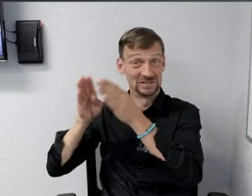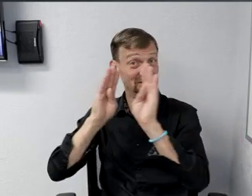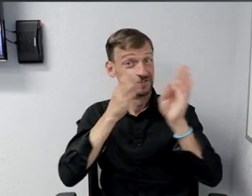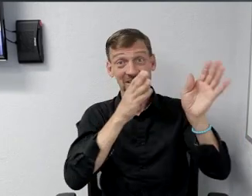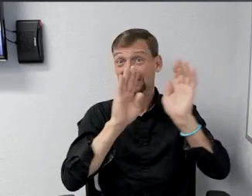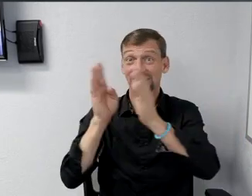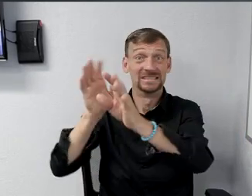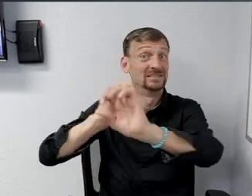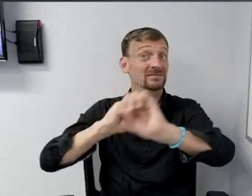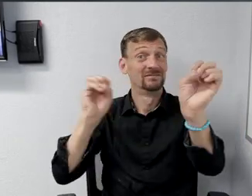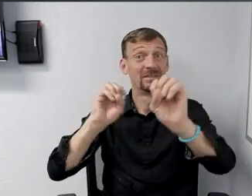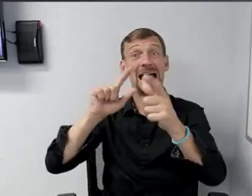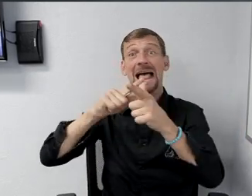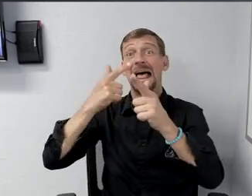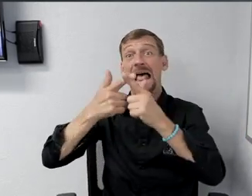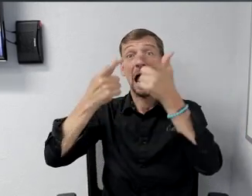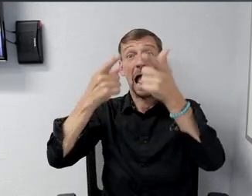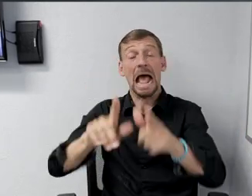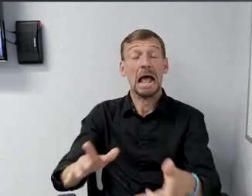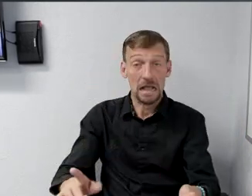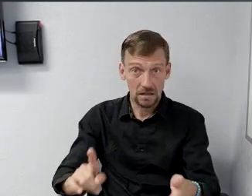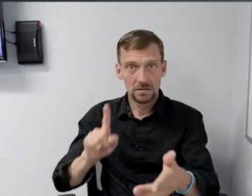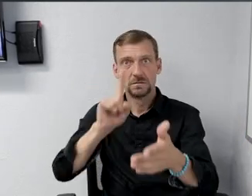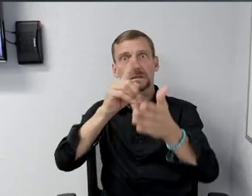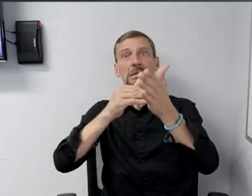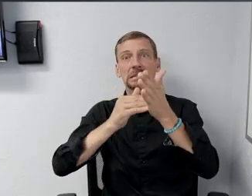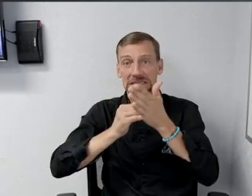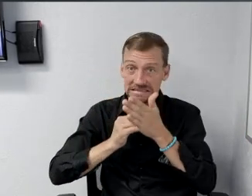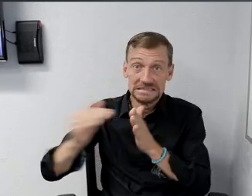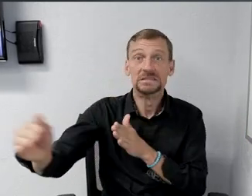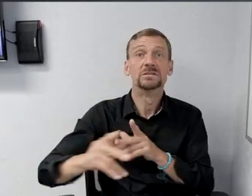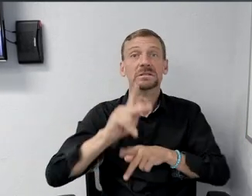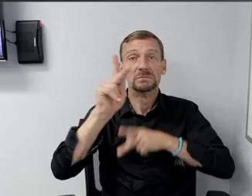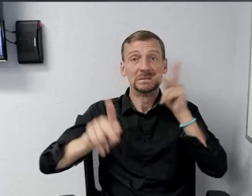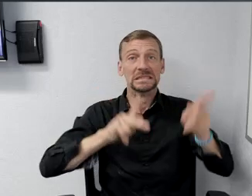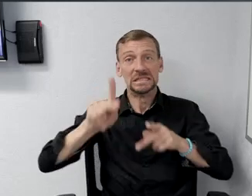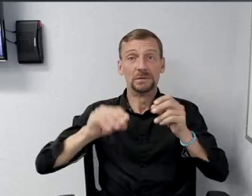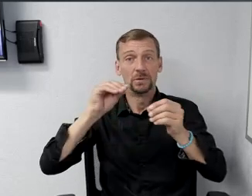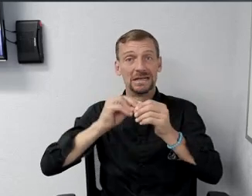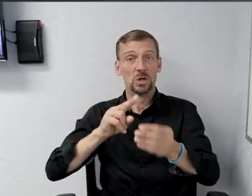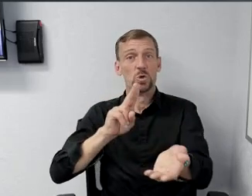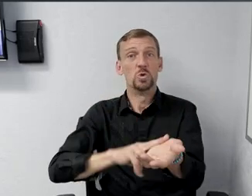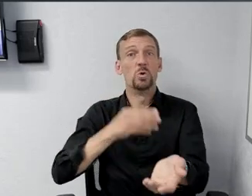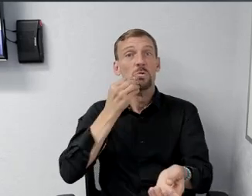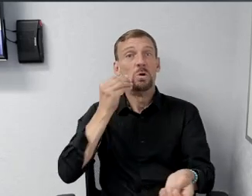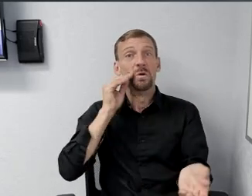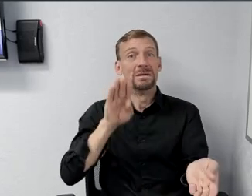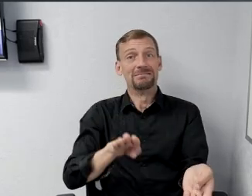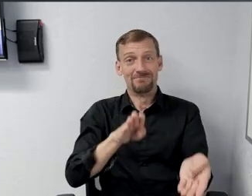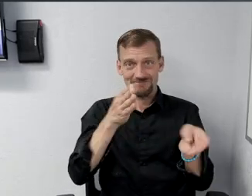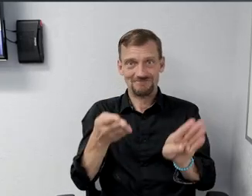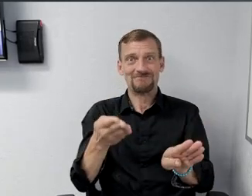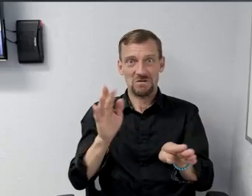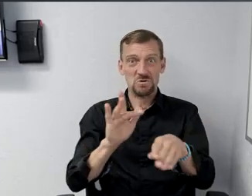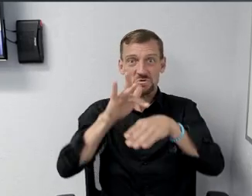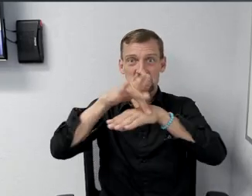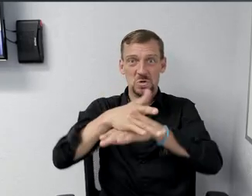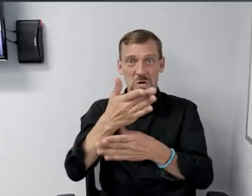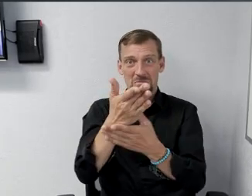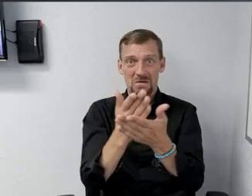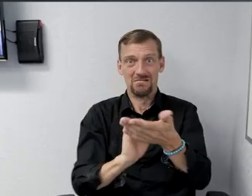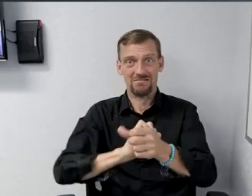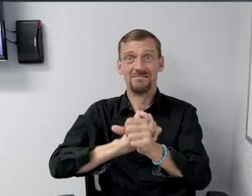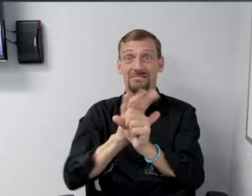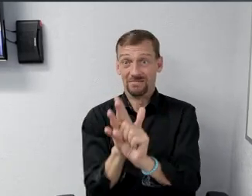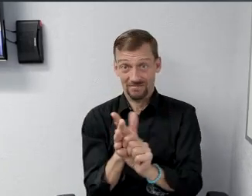them, and then we discovered that thousands of residents in New York nursing homes died during the early days of the